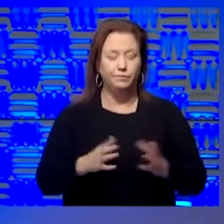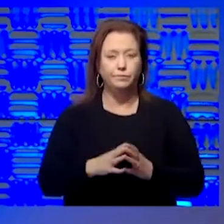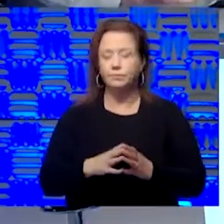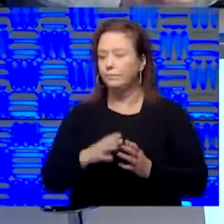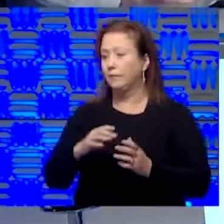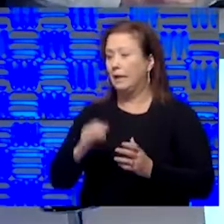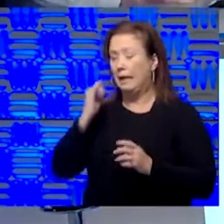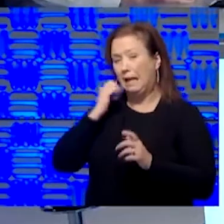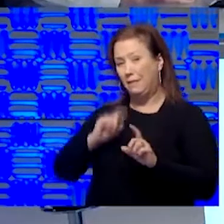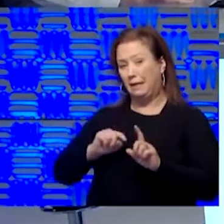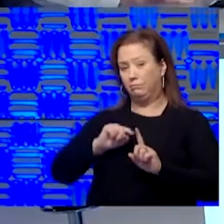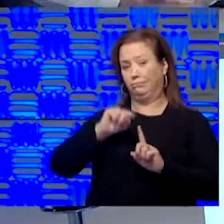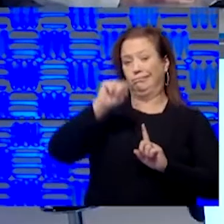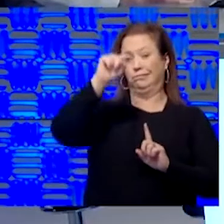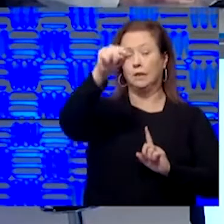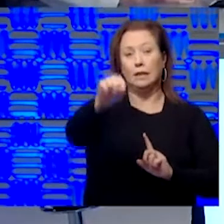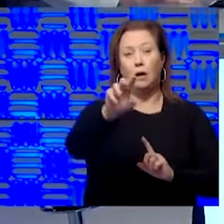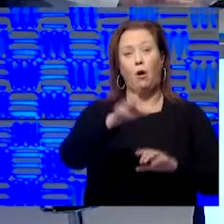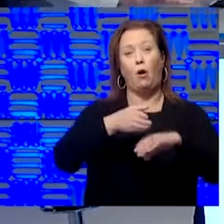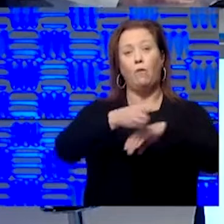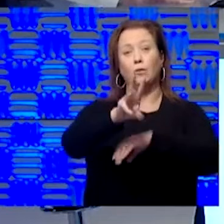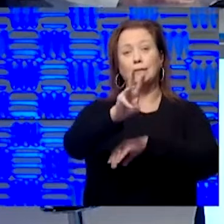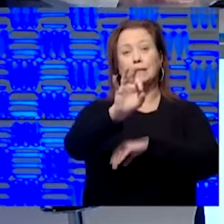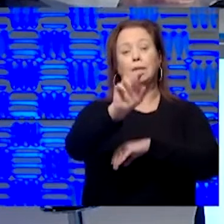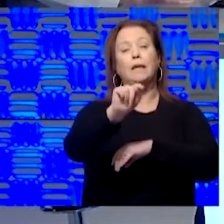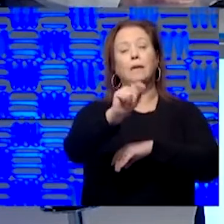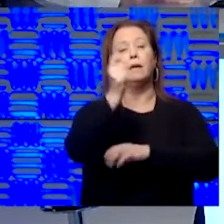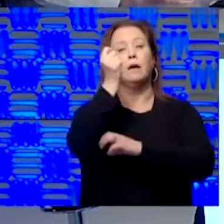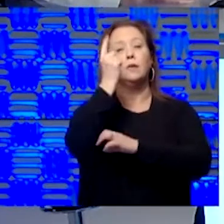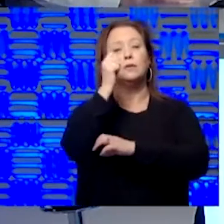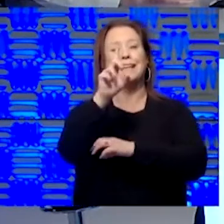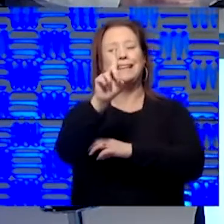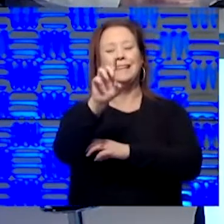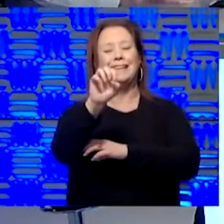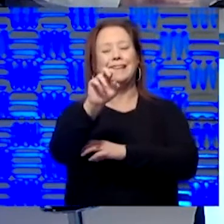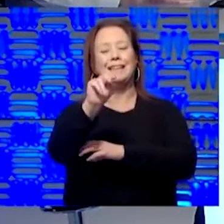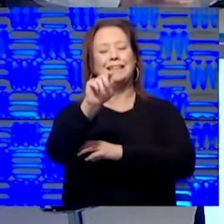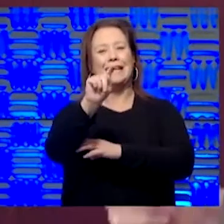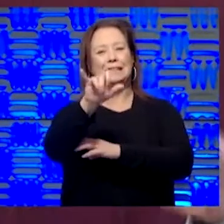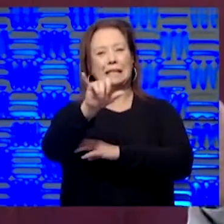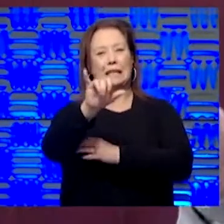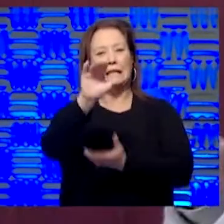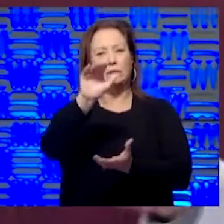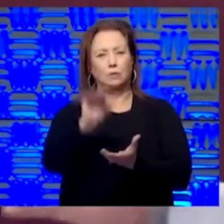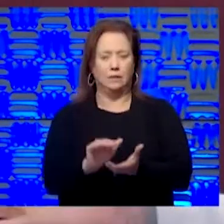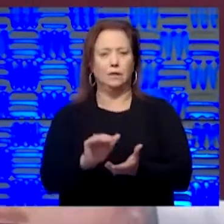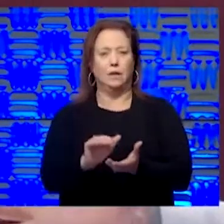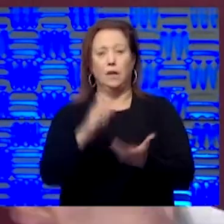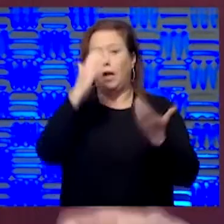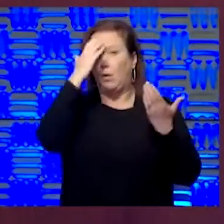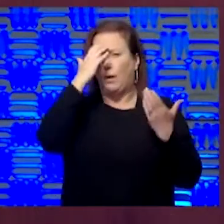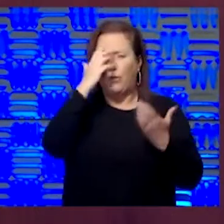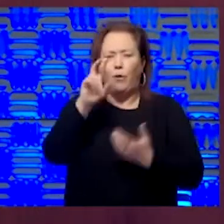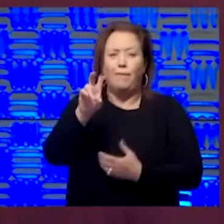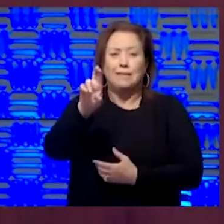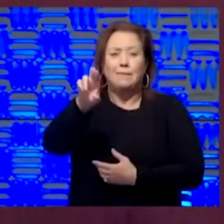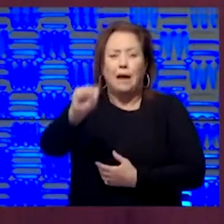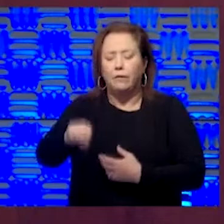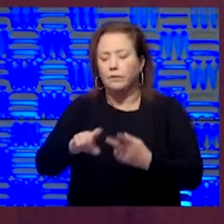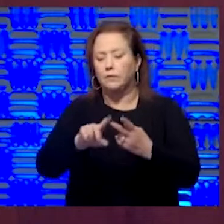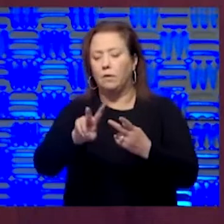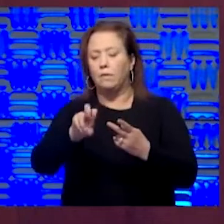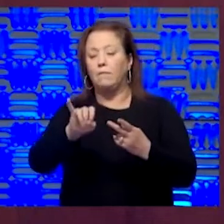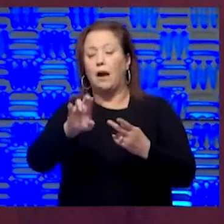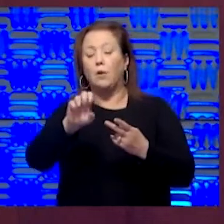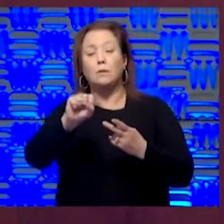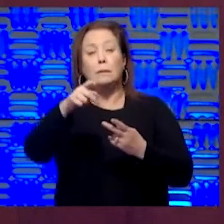And if it goes further than that, the density goes down dramatically. Absolutely. We're not sure how much of it's virus and how much of it's viral particles at that point,